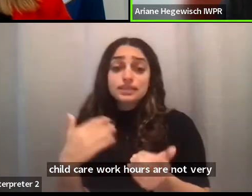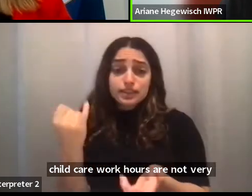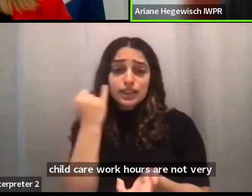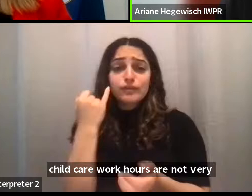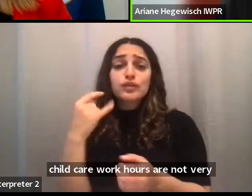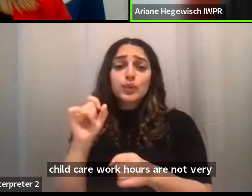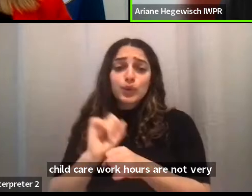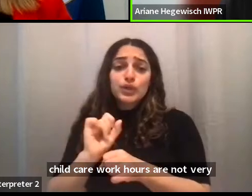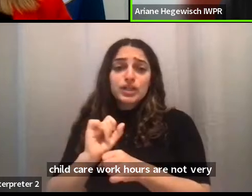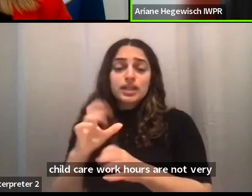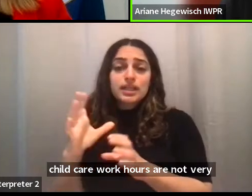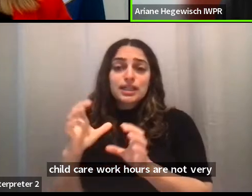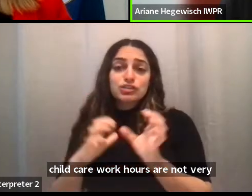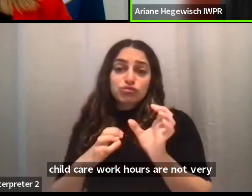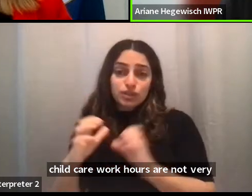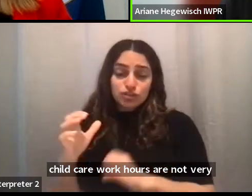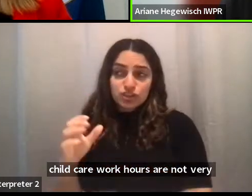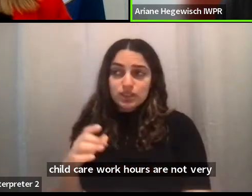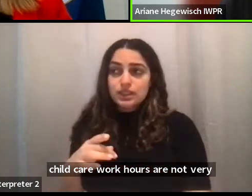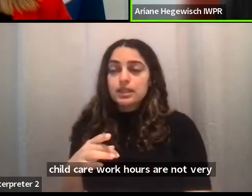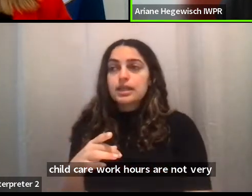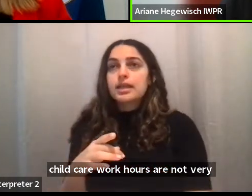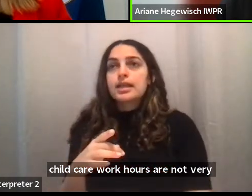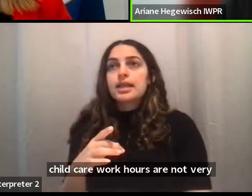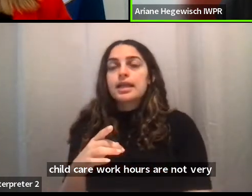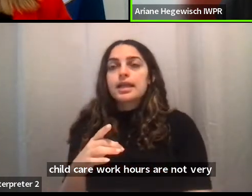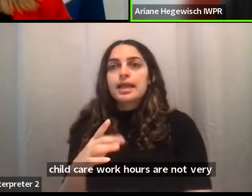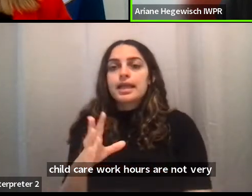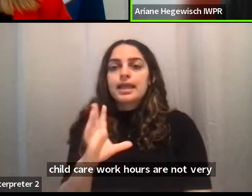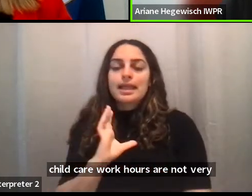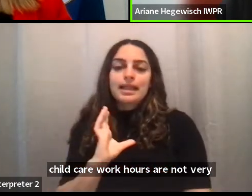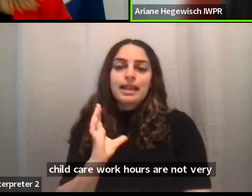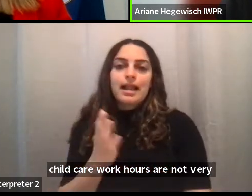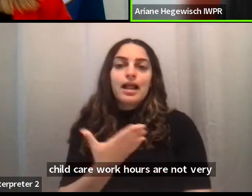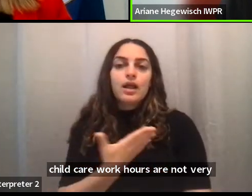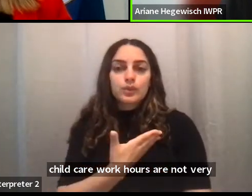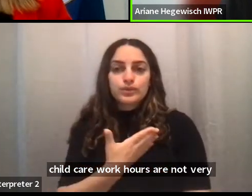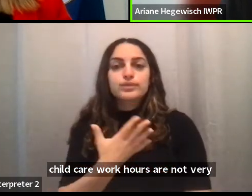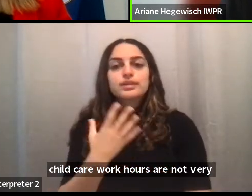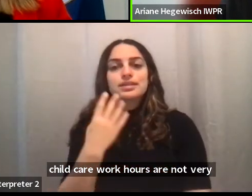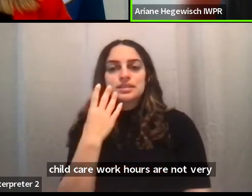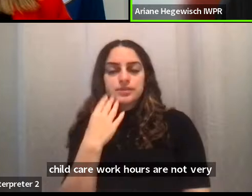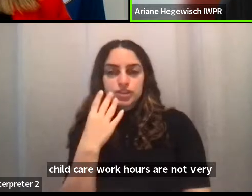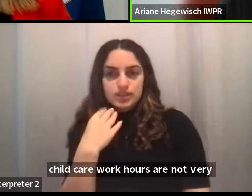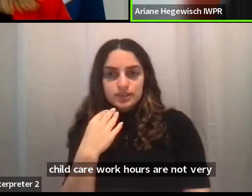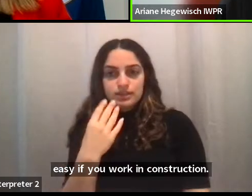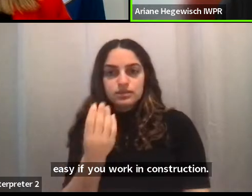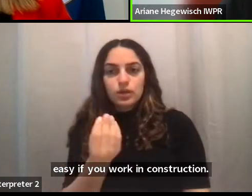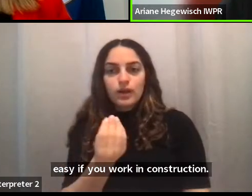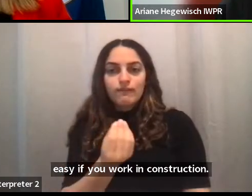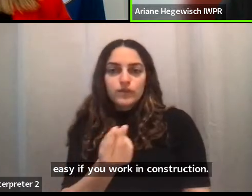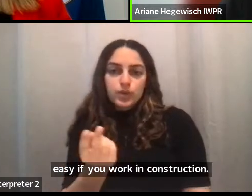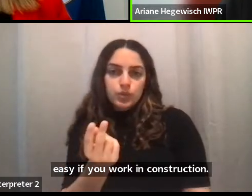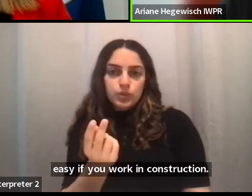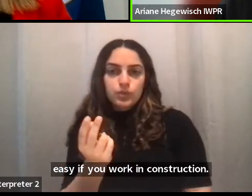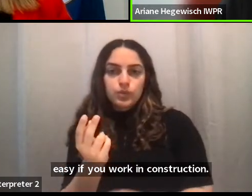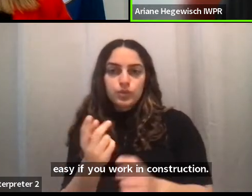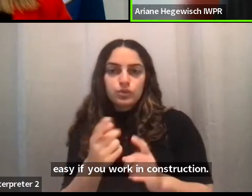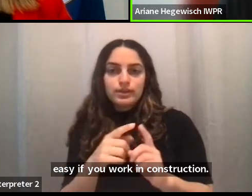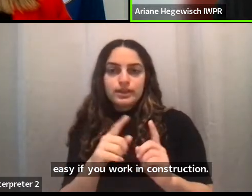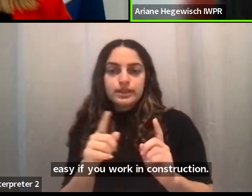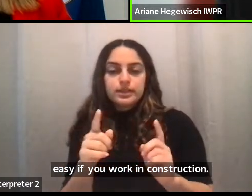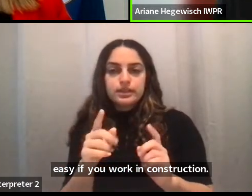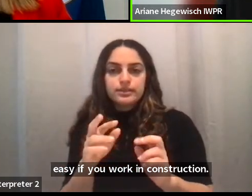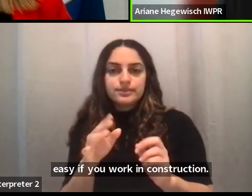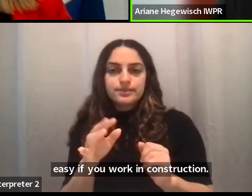construction and in our experience there are a few really innovative and interesting projects